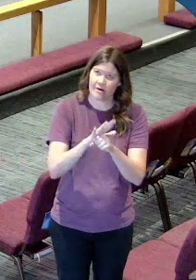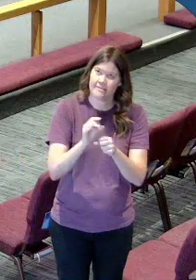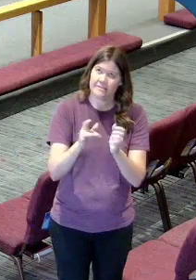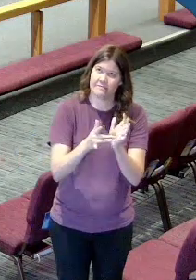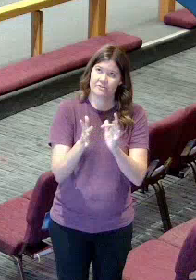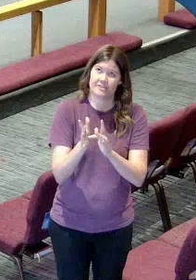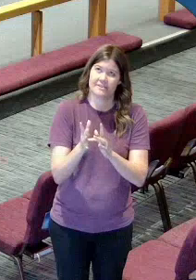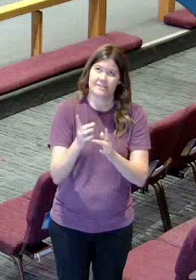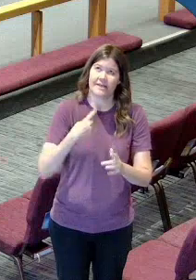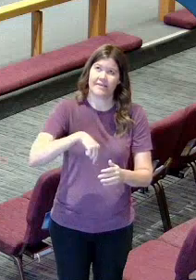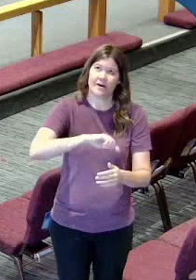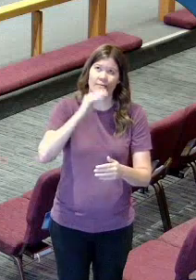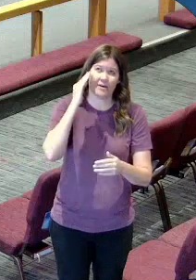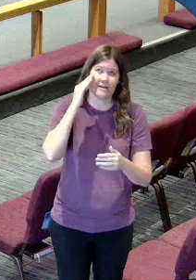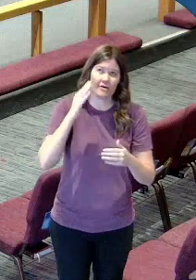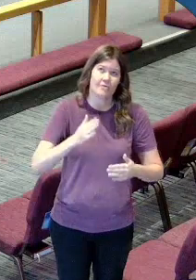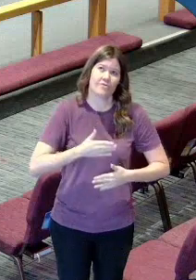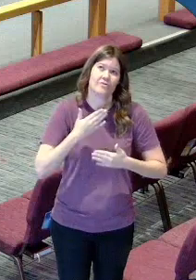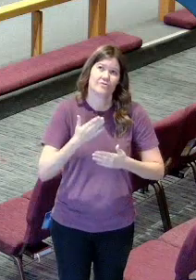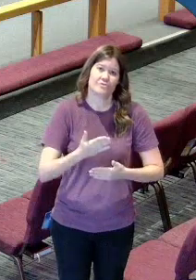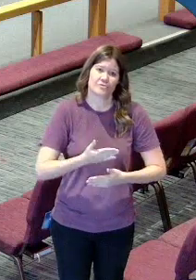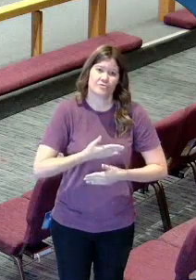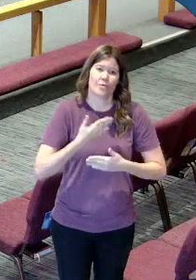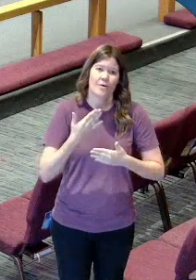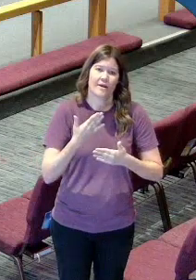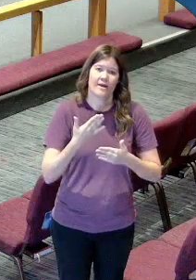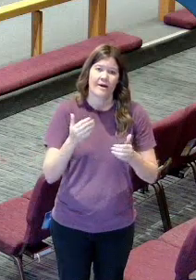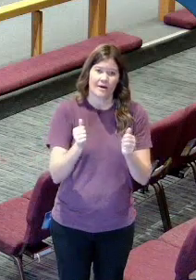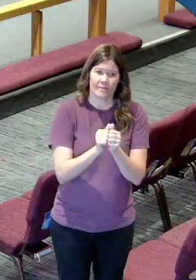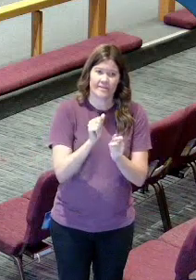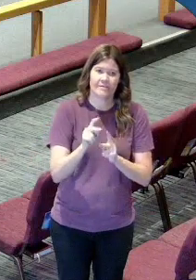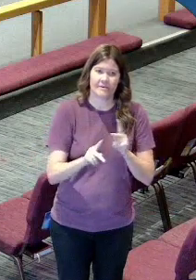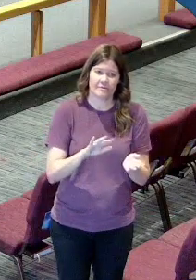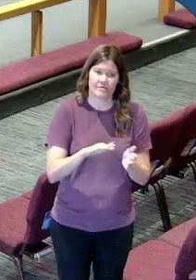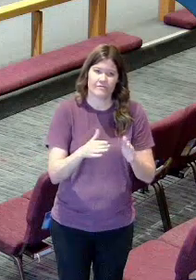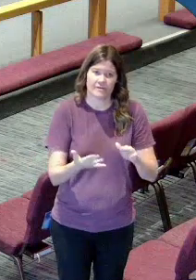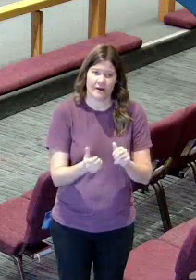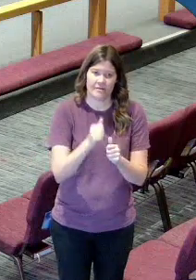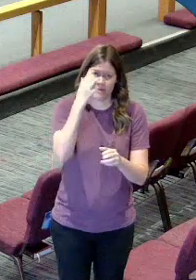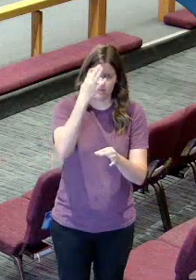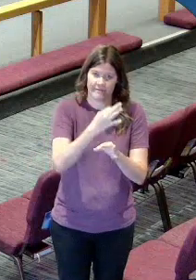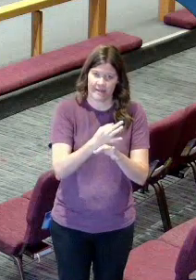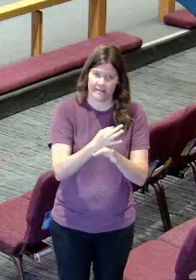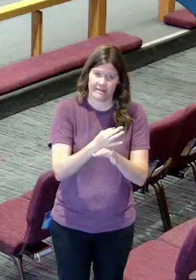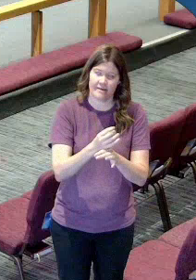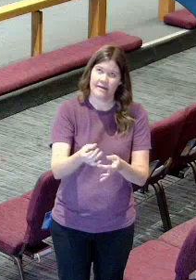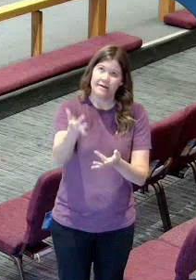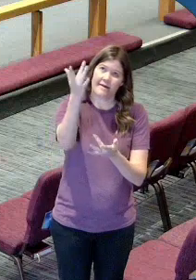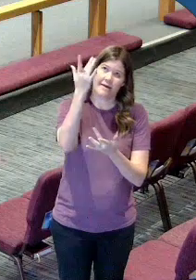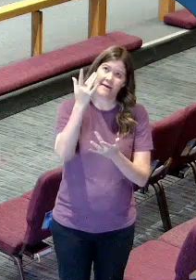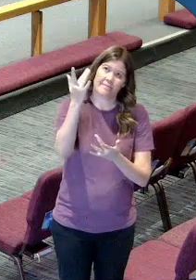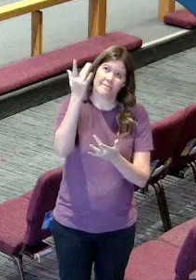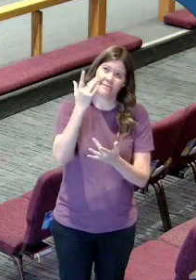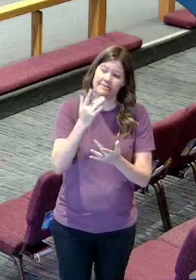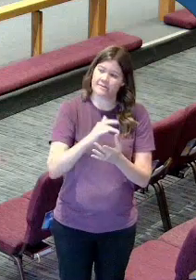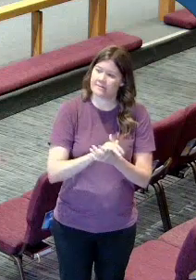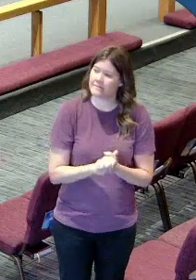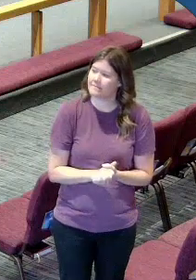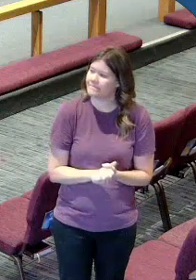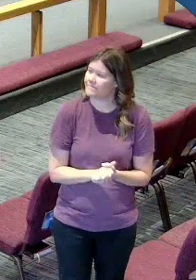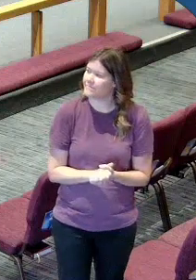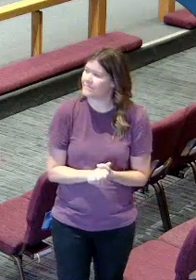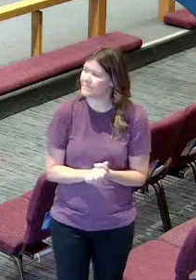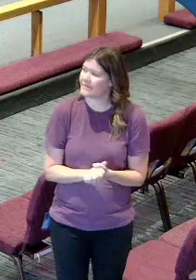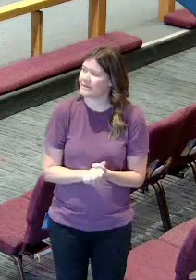joy of those who have died in the faith. Lord, in your mercy. Holy God, hear these